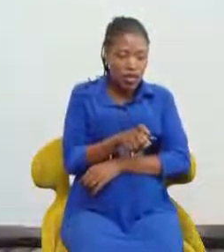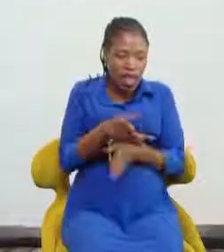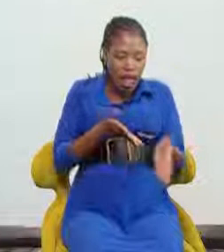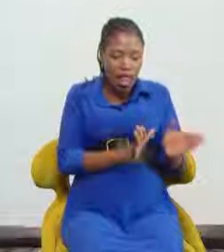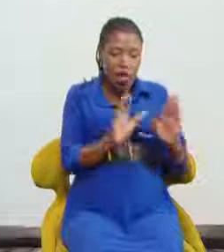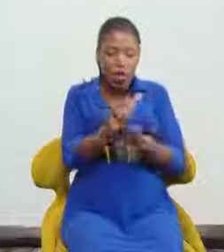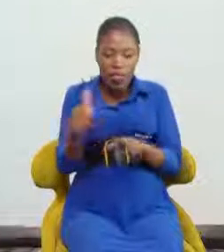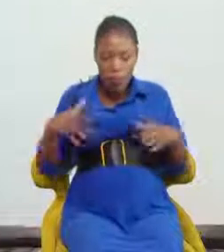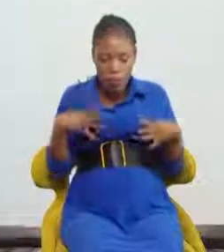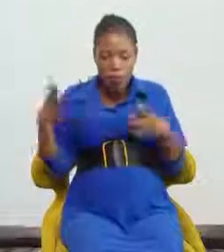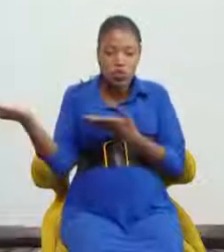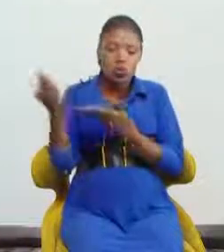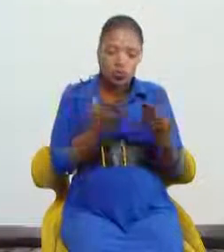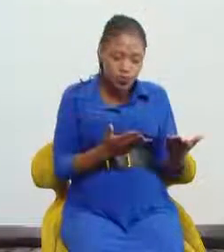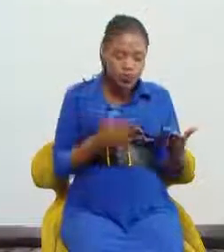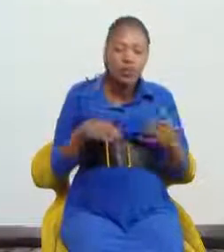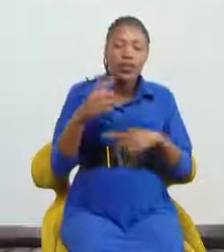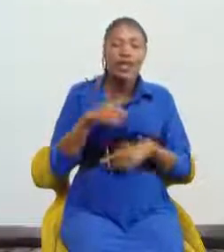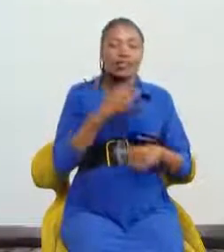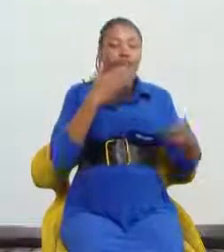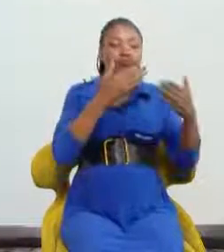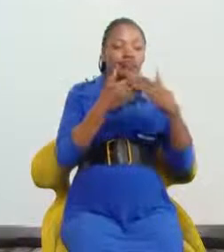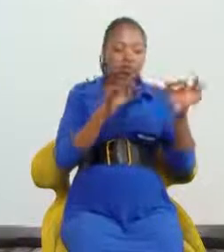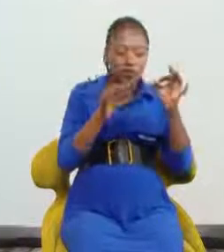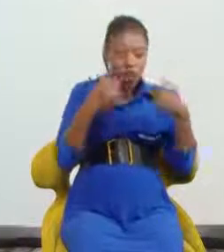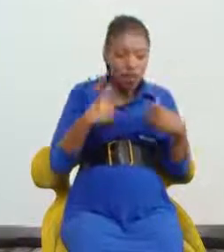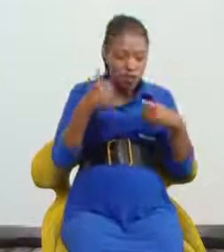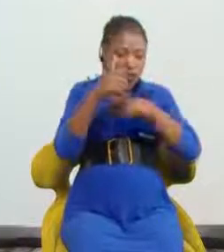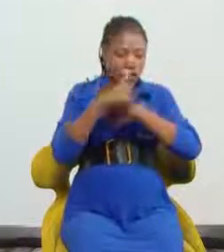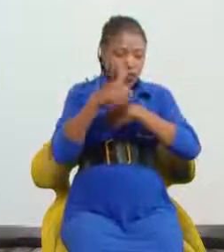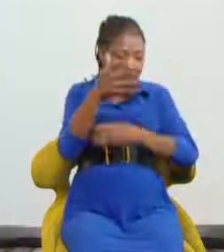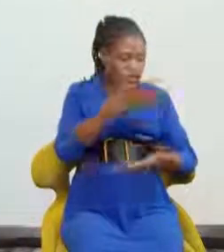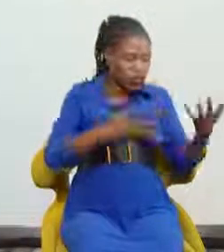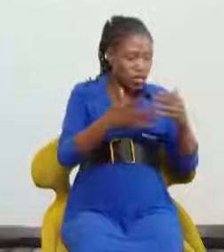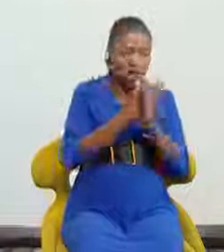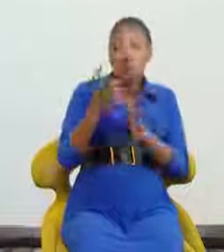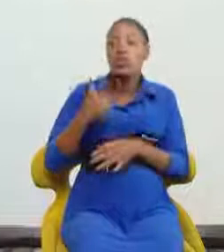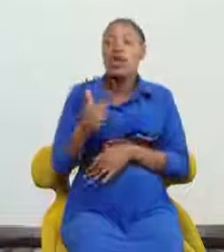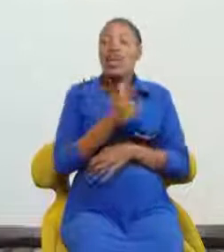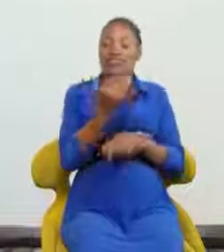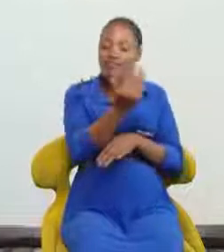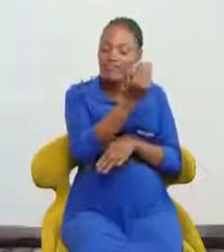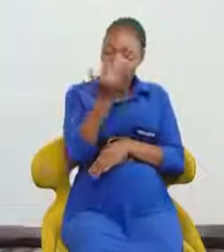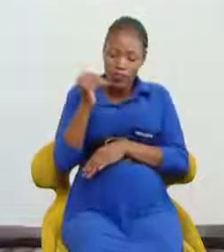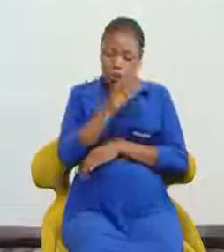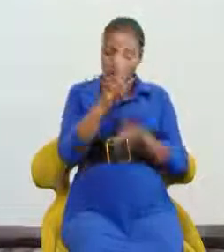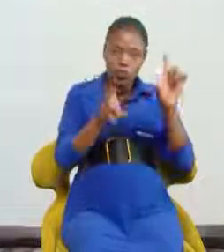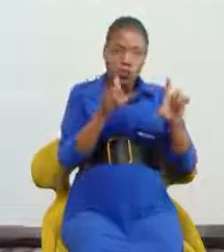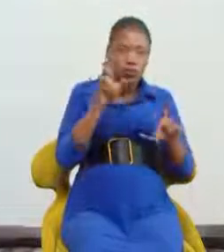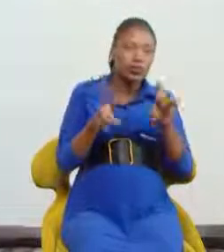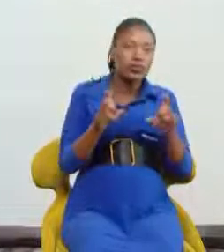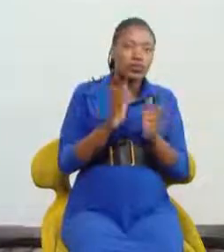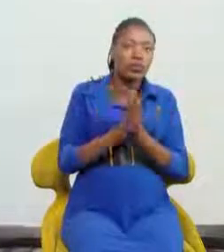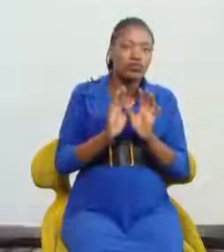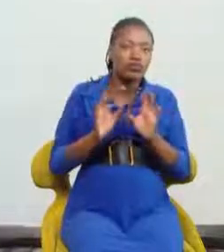for others, but we do appreciate, and if you have time, you interact with us, ask us those questions,